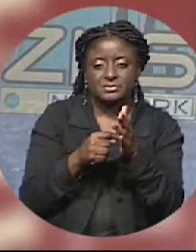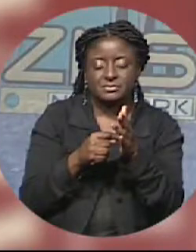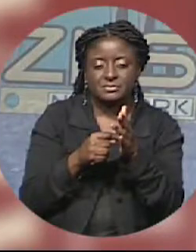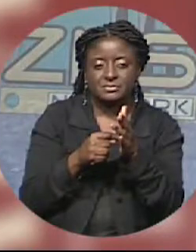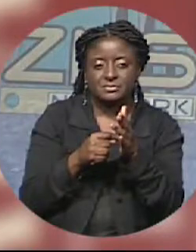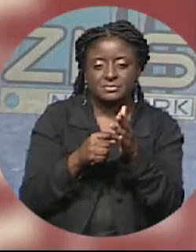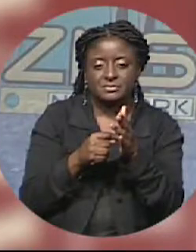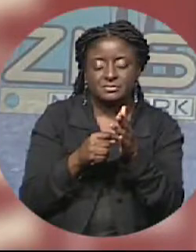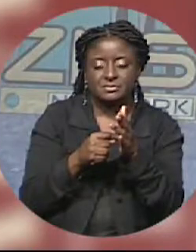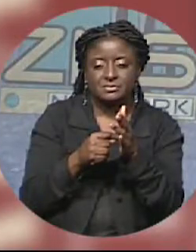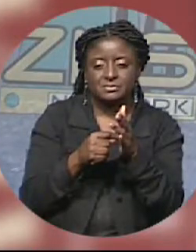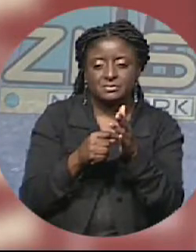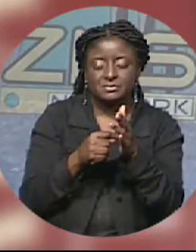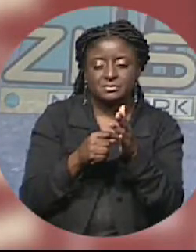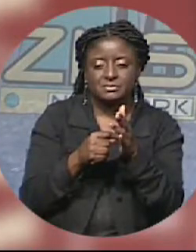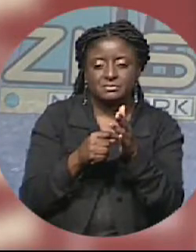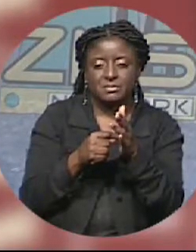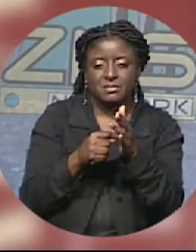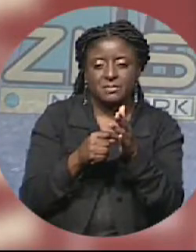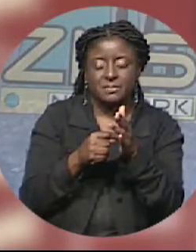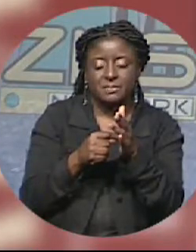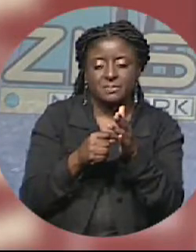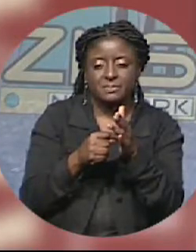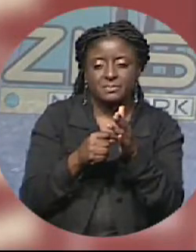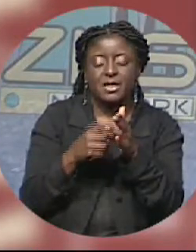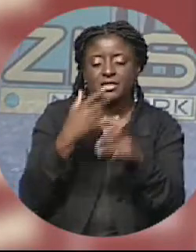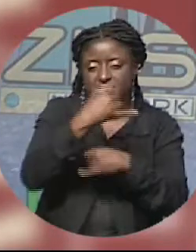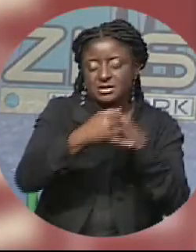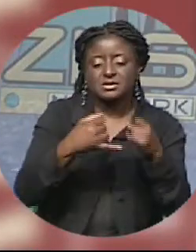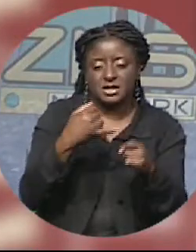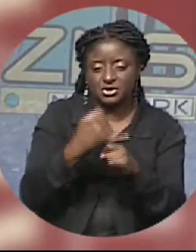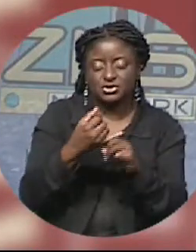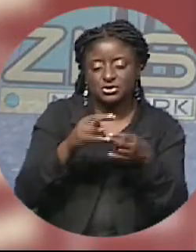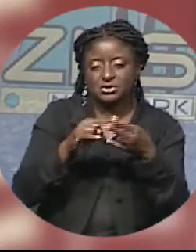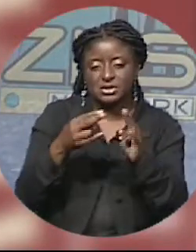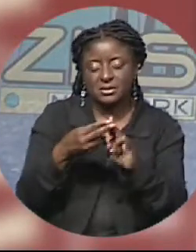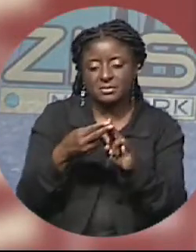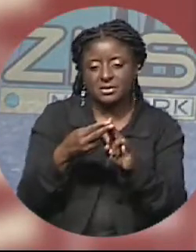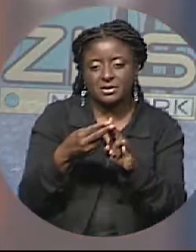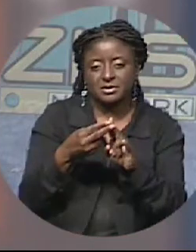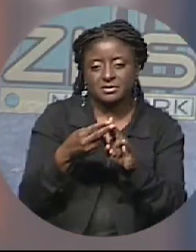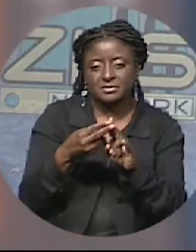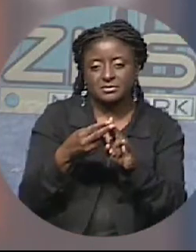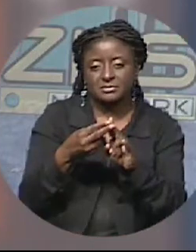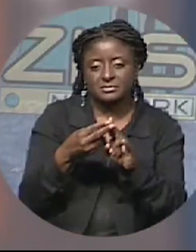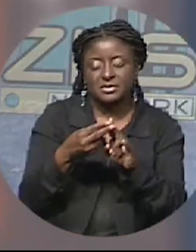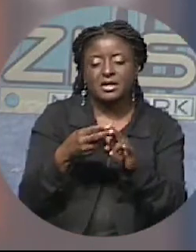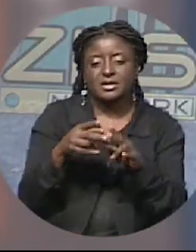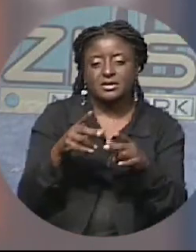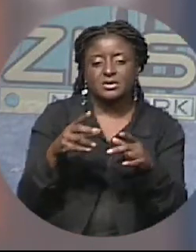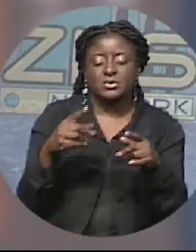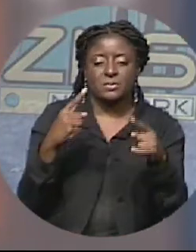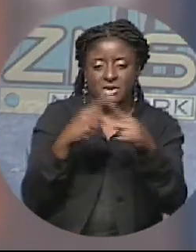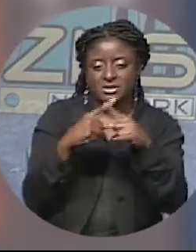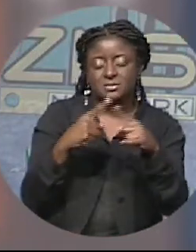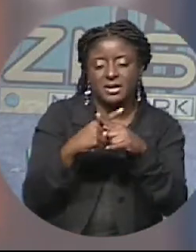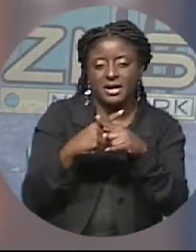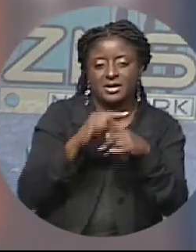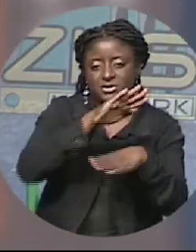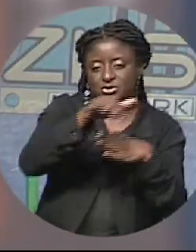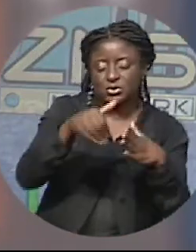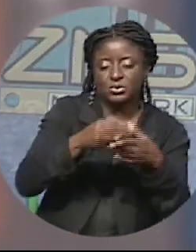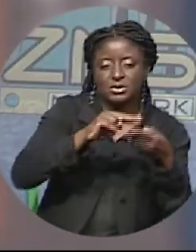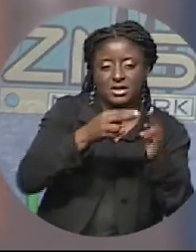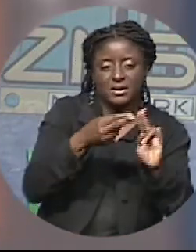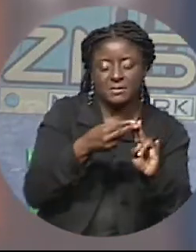of what abuse cases really are could be determined by multiplying the total number of cases by 3. From 2006